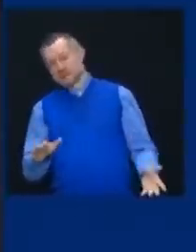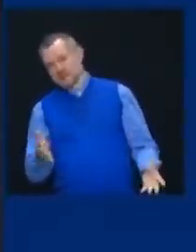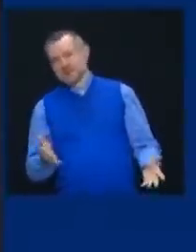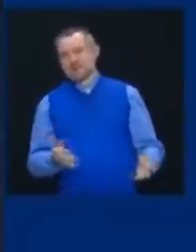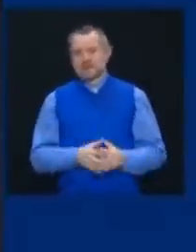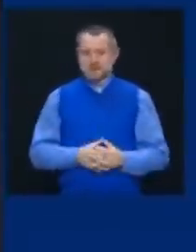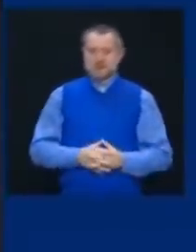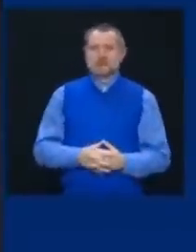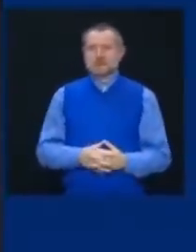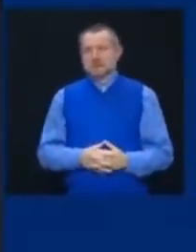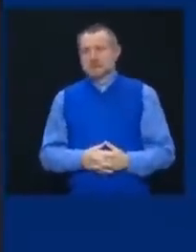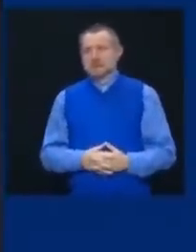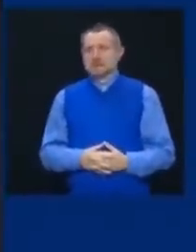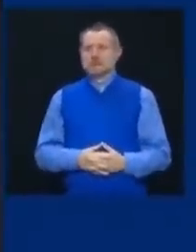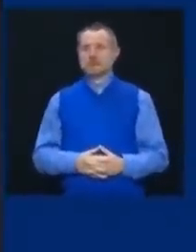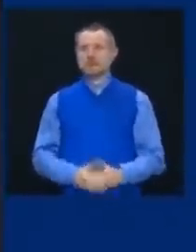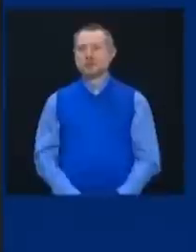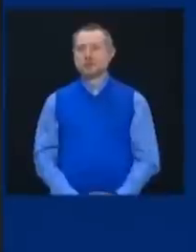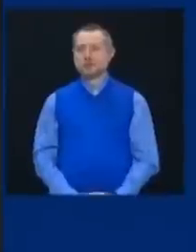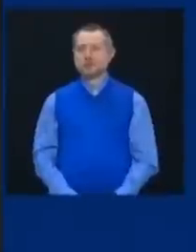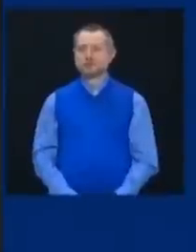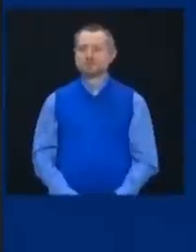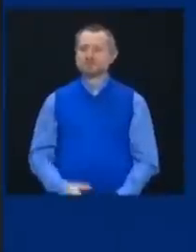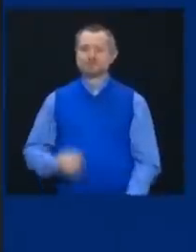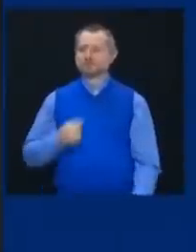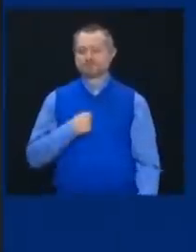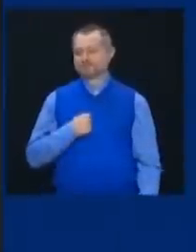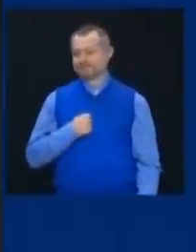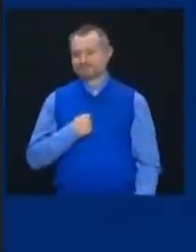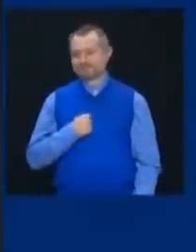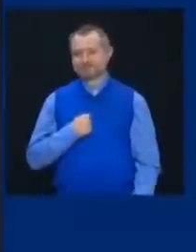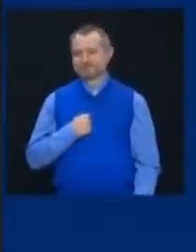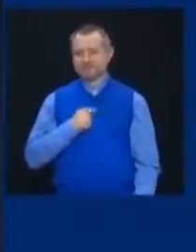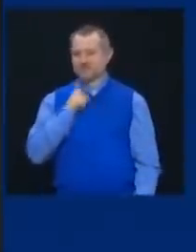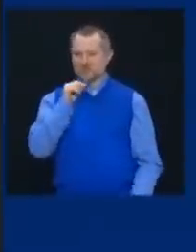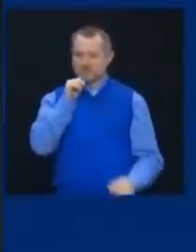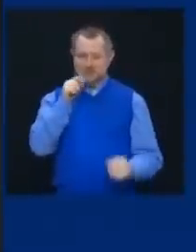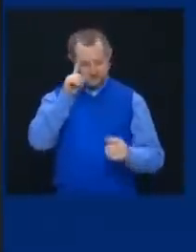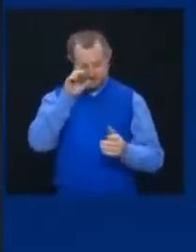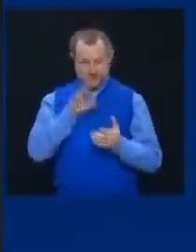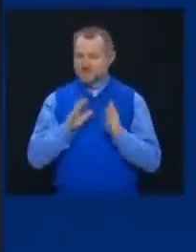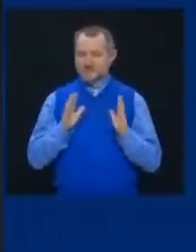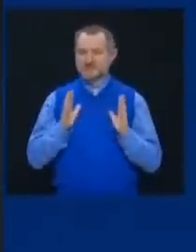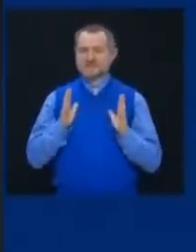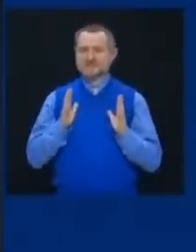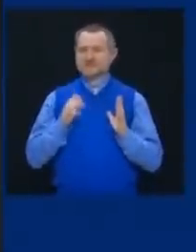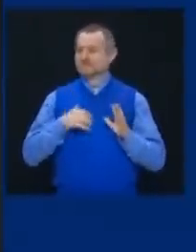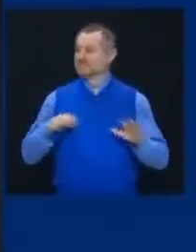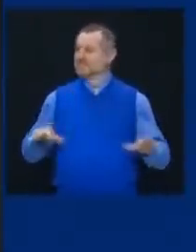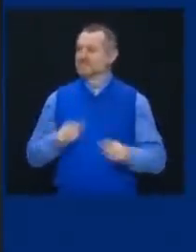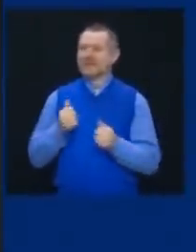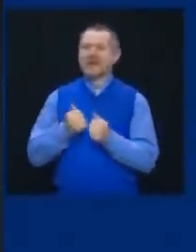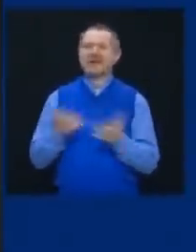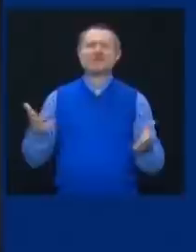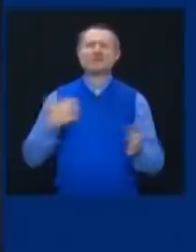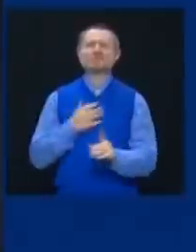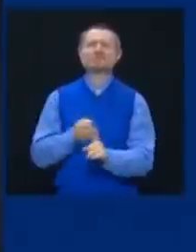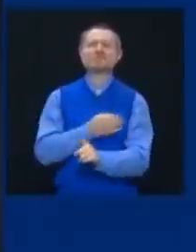I do not believe I have ever done anything in my public career that